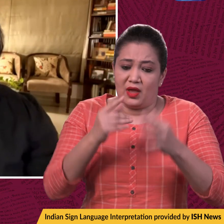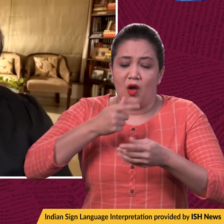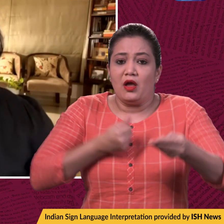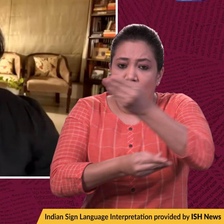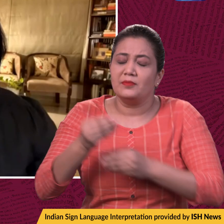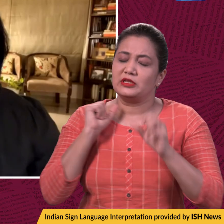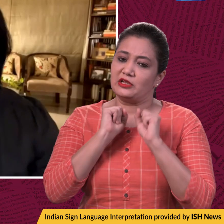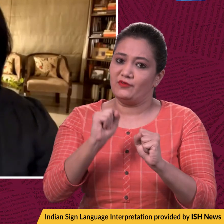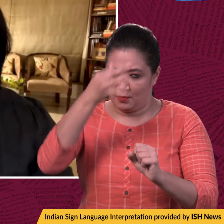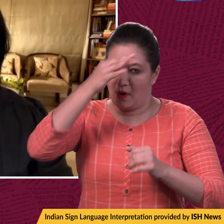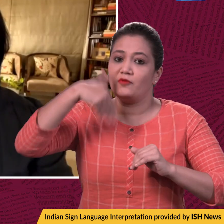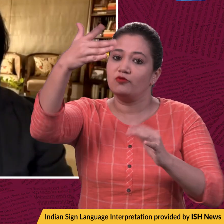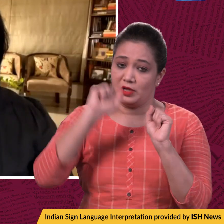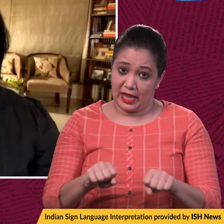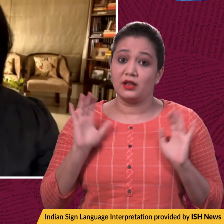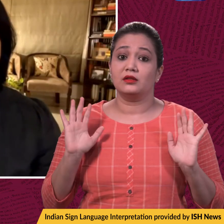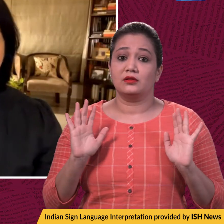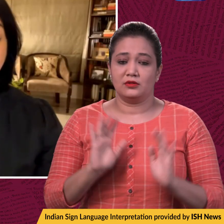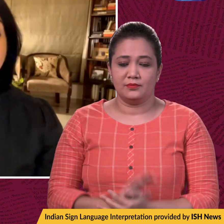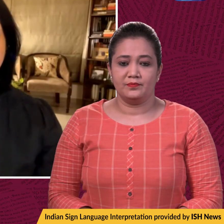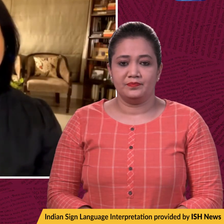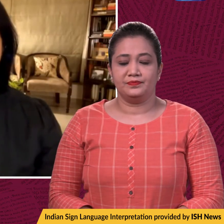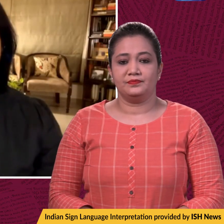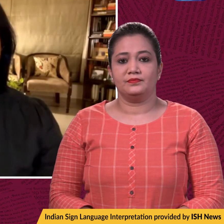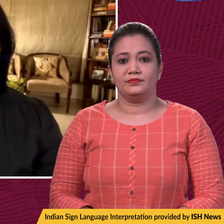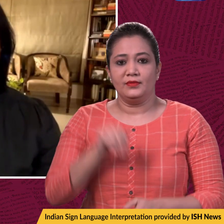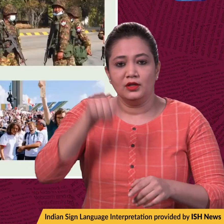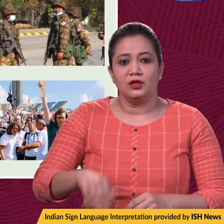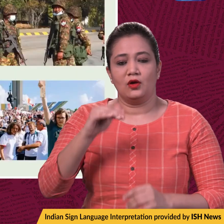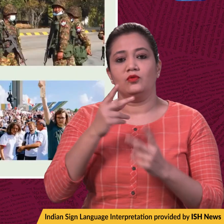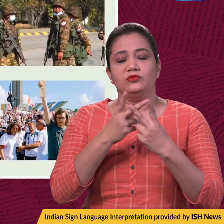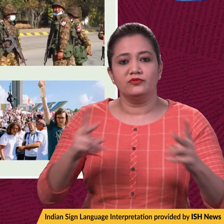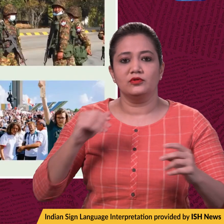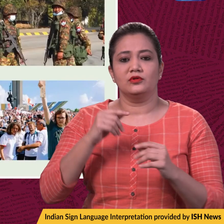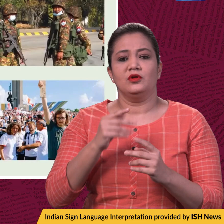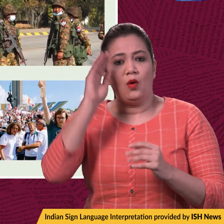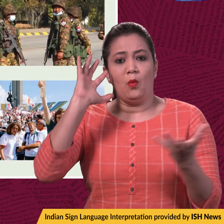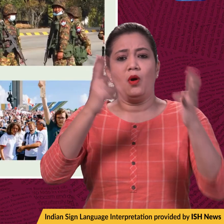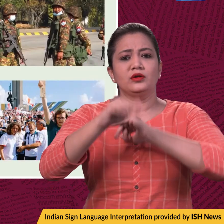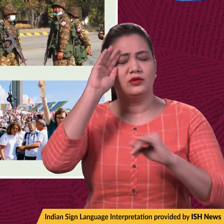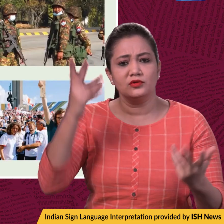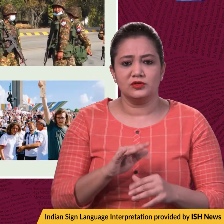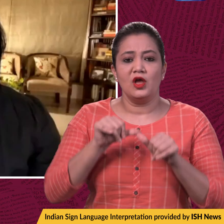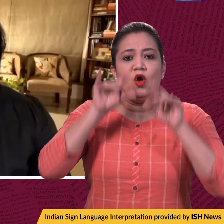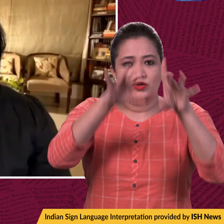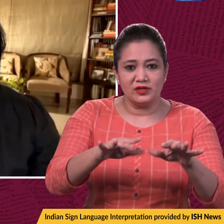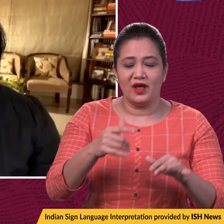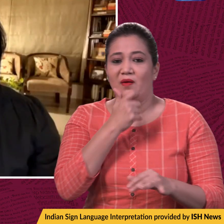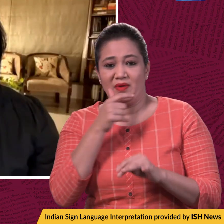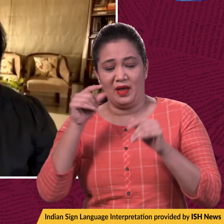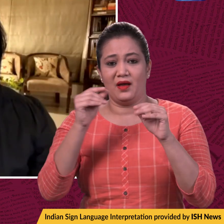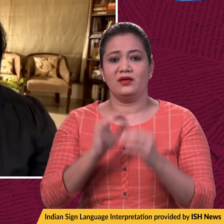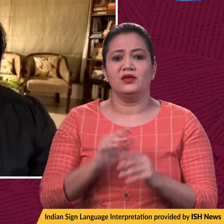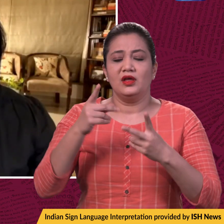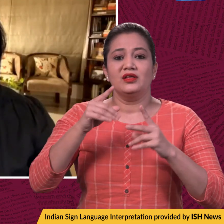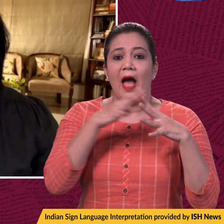mutations, including the new variant. Let's take a look at news coming in from across the world as well right now. Australia and Britain